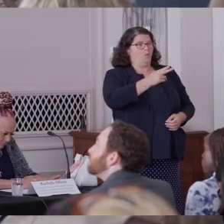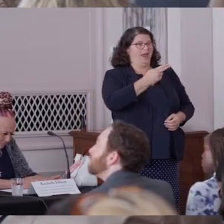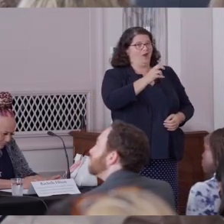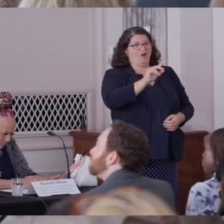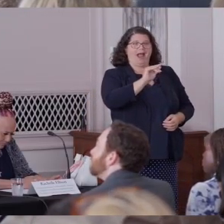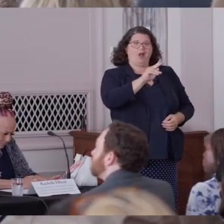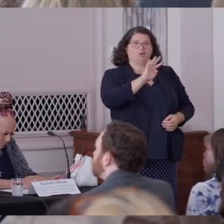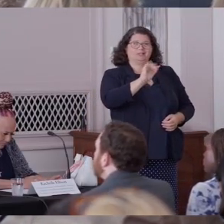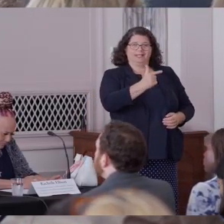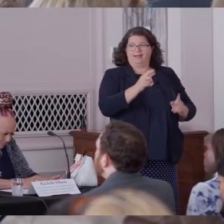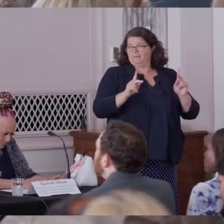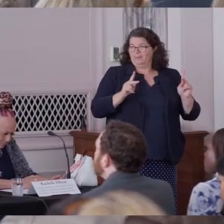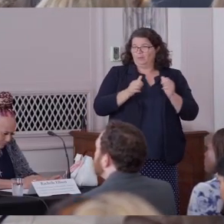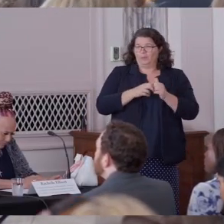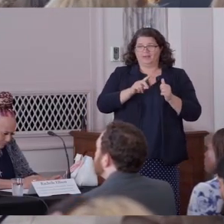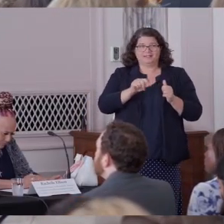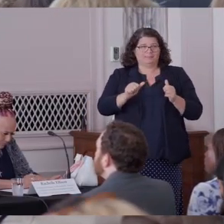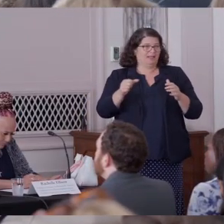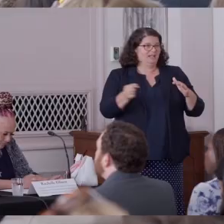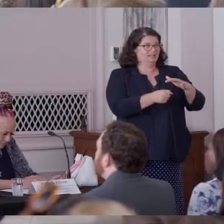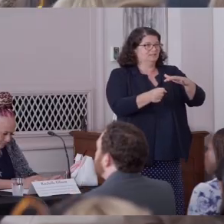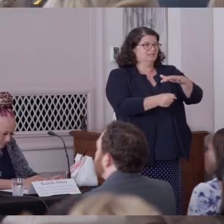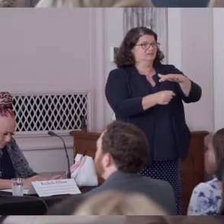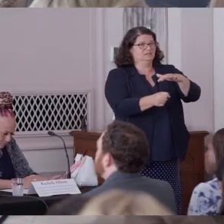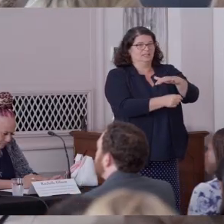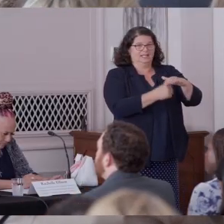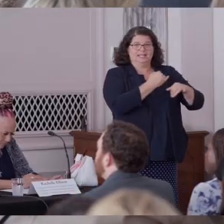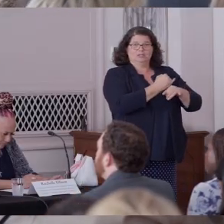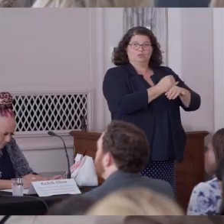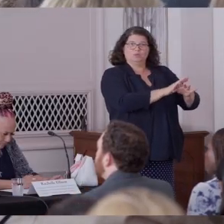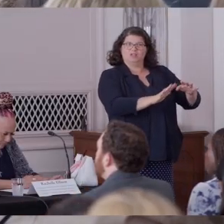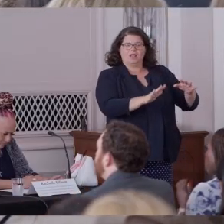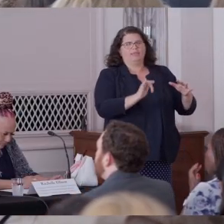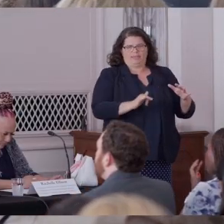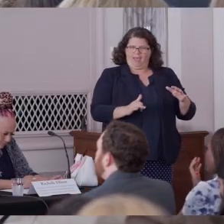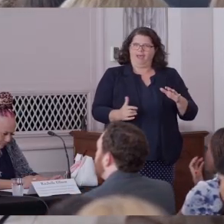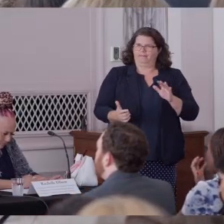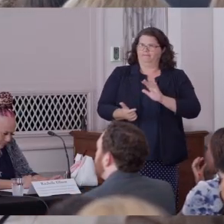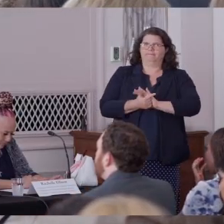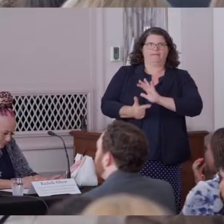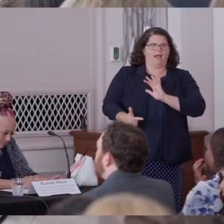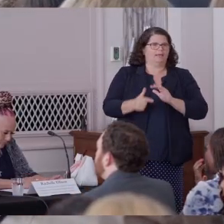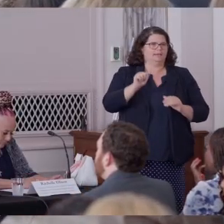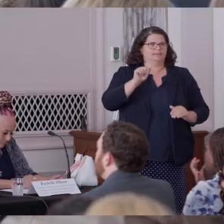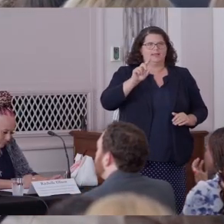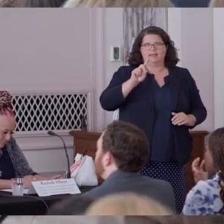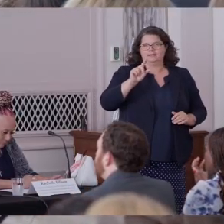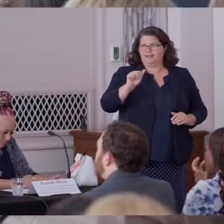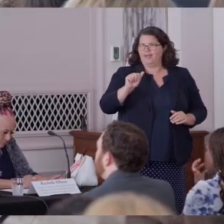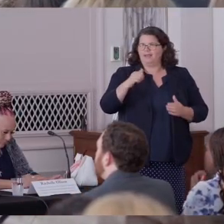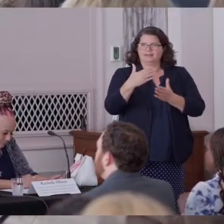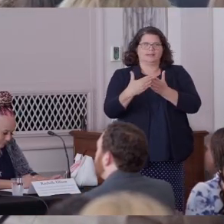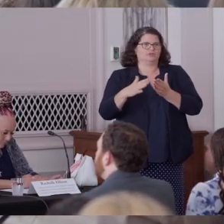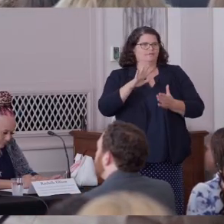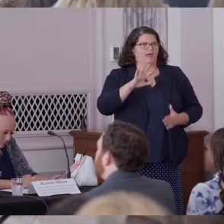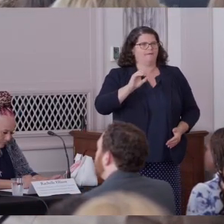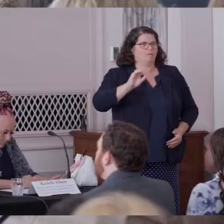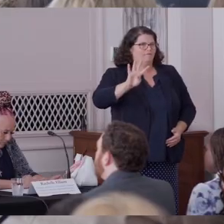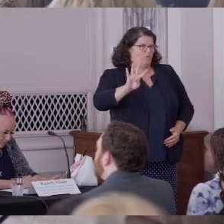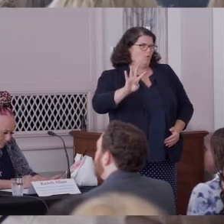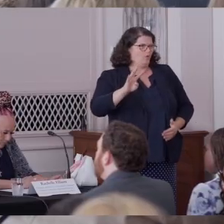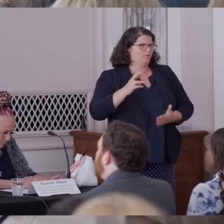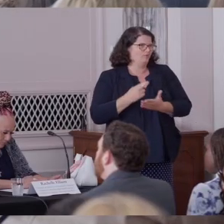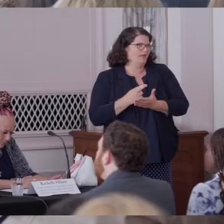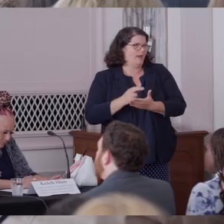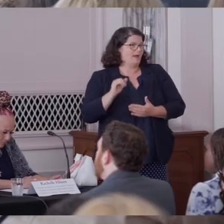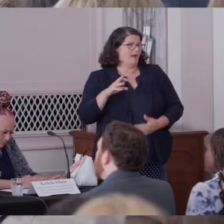institutionalization of people with disabilities is a violation of Title II of the ADA and Section 504 of the Rehabilitation Act.